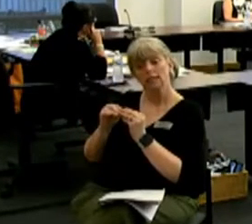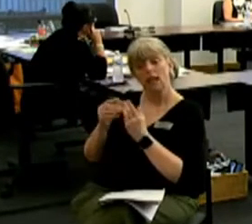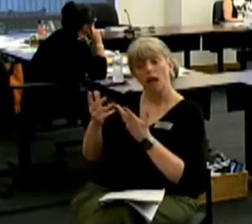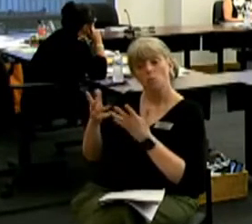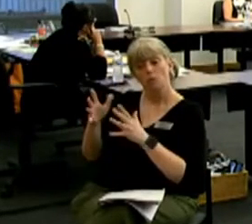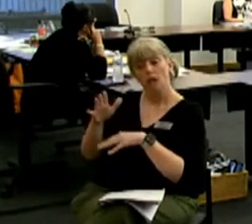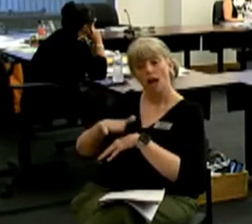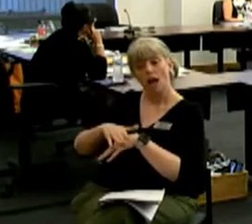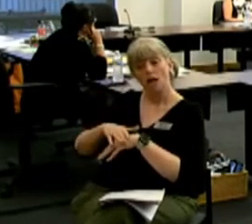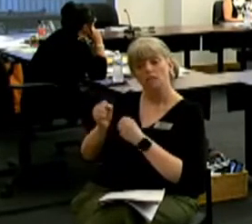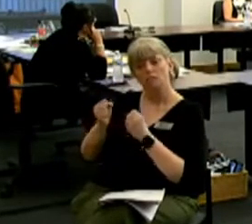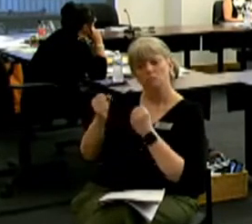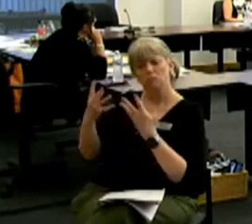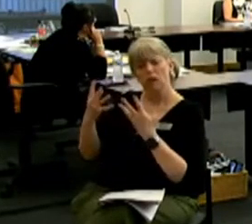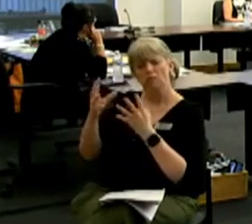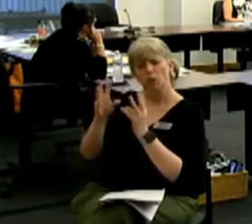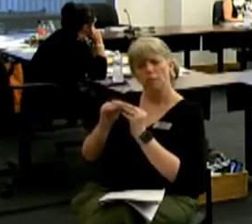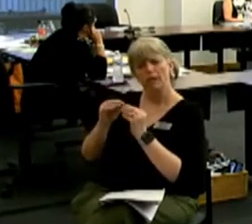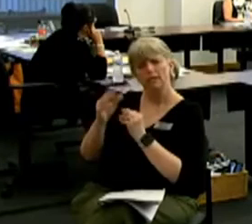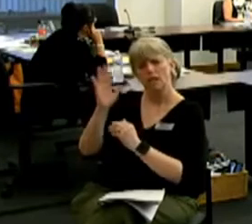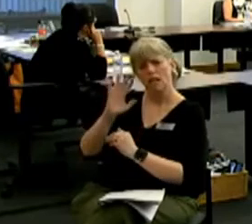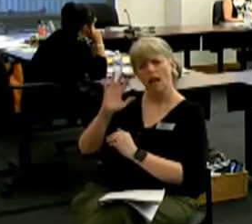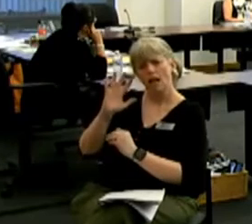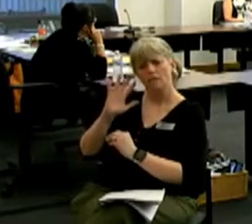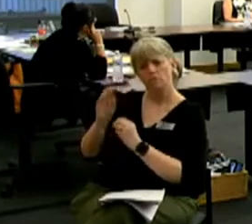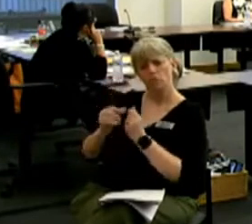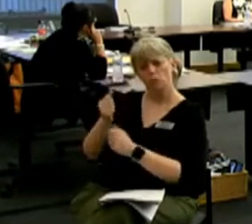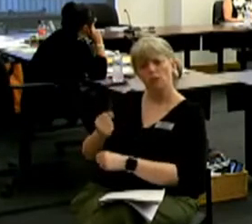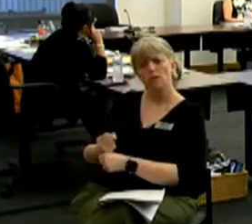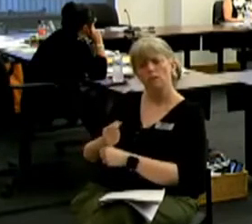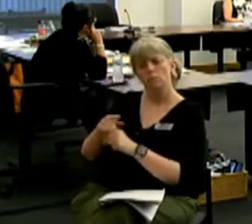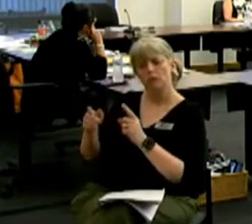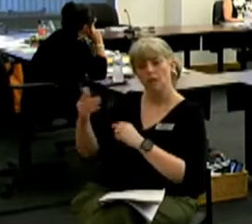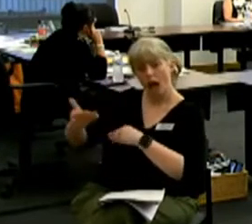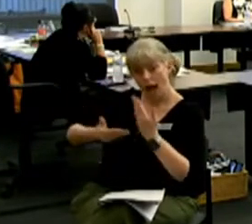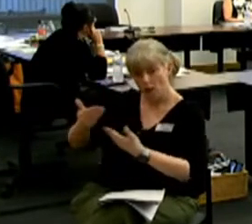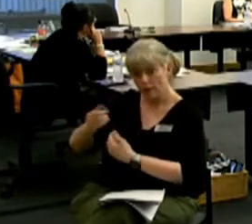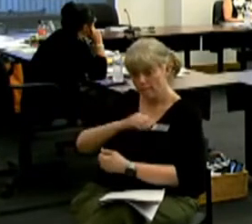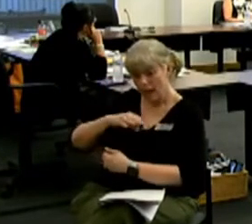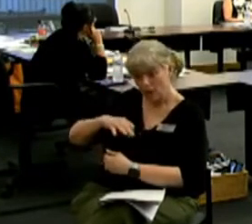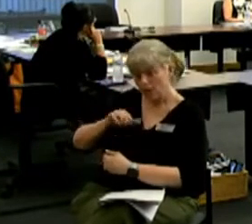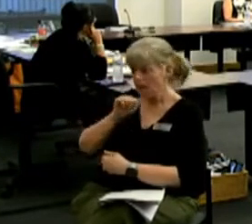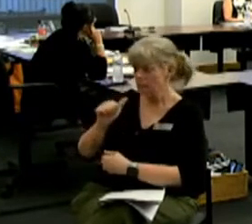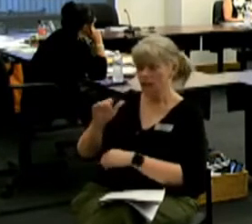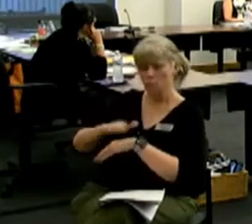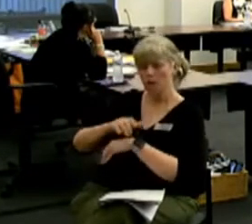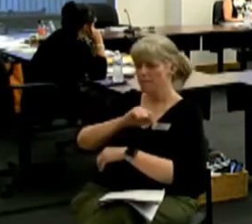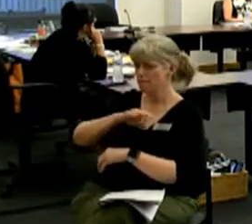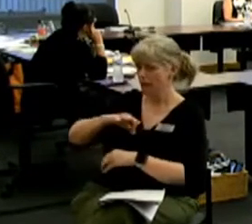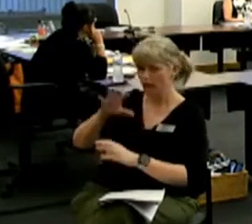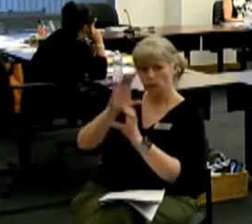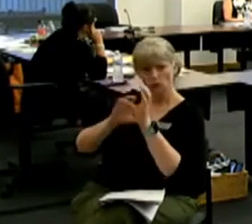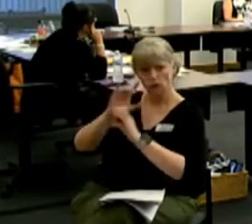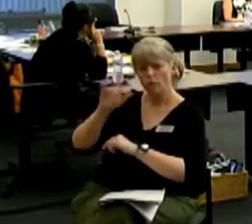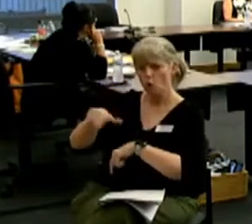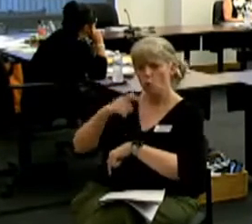on a number of committees in the last few years, but as far as hiring of faculty, I haven't been on a faculty search for a little while.